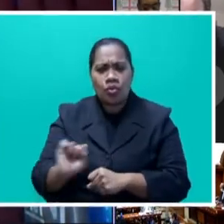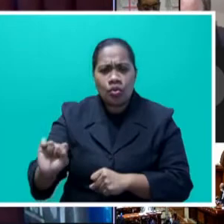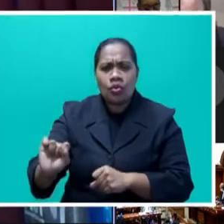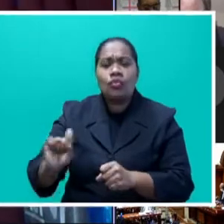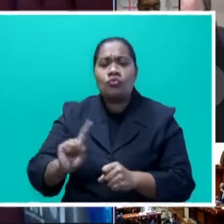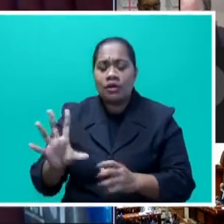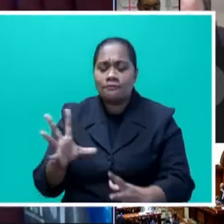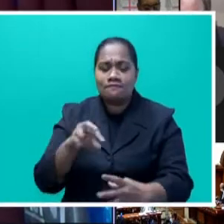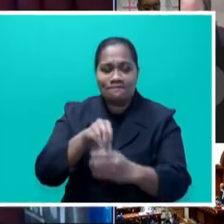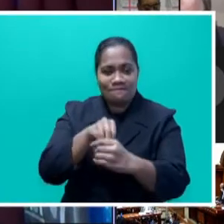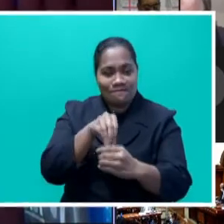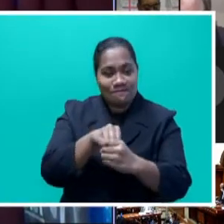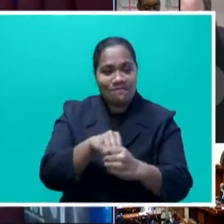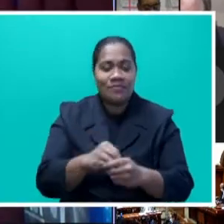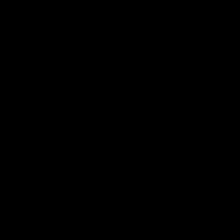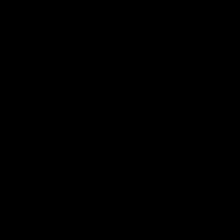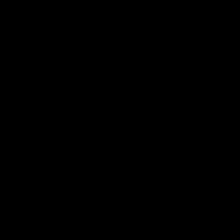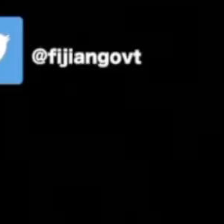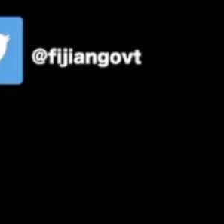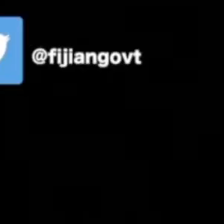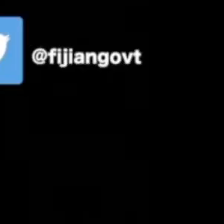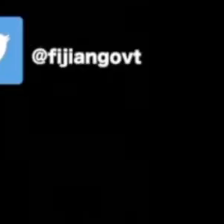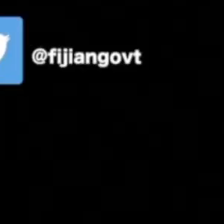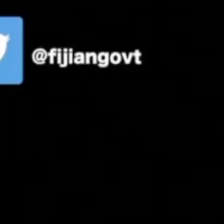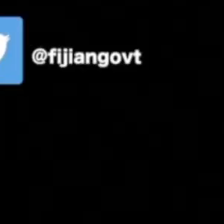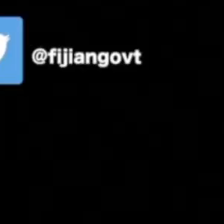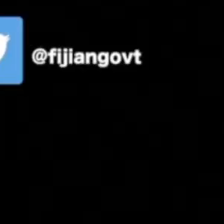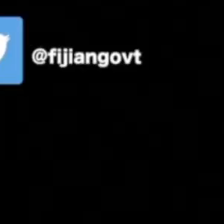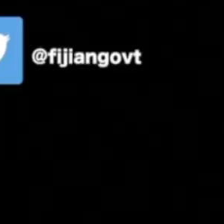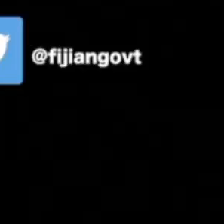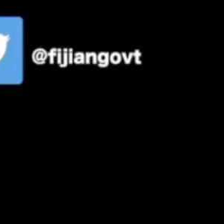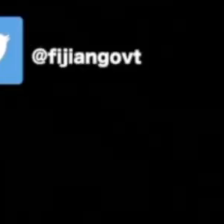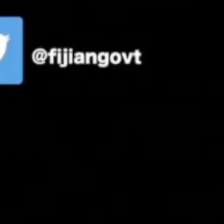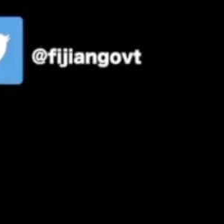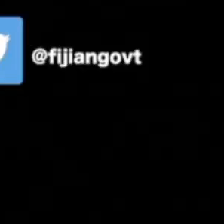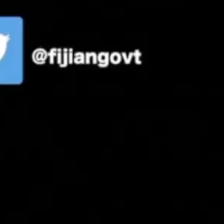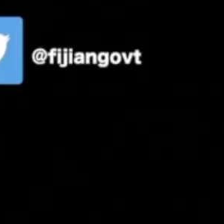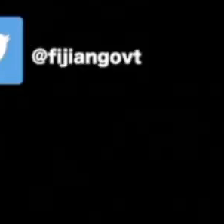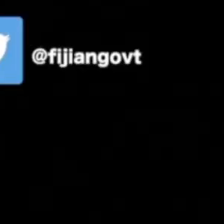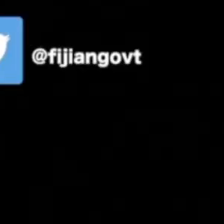involvement. Thank you, Honourable Speaker. Thank you, Honourable Minister.